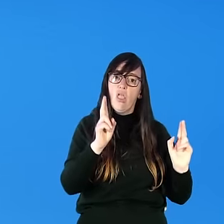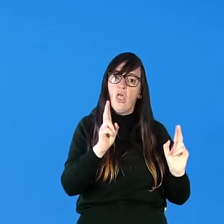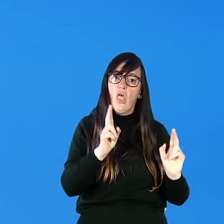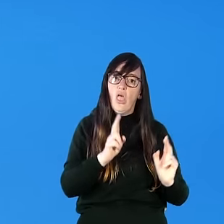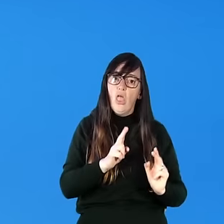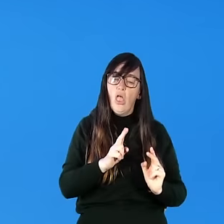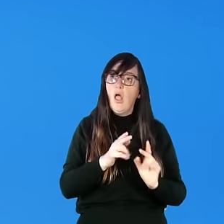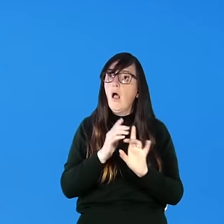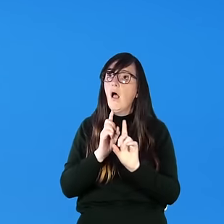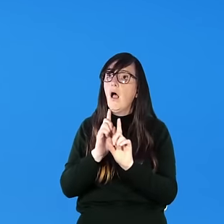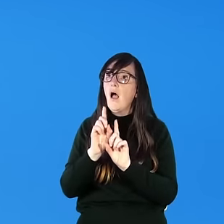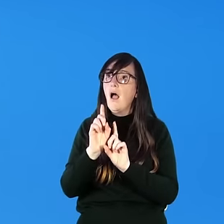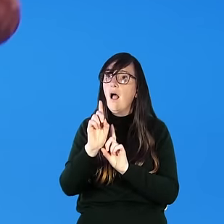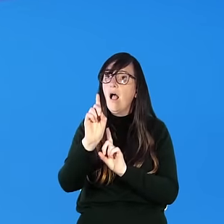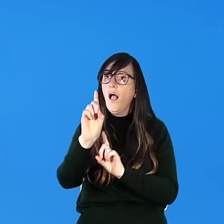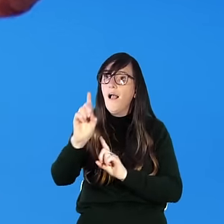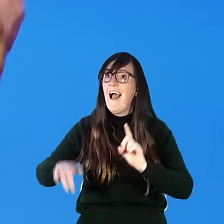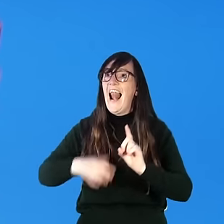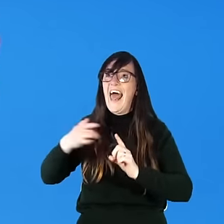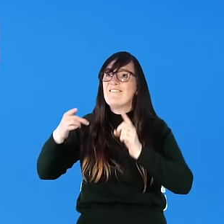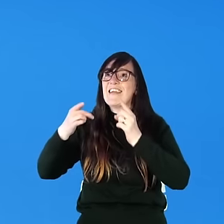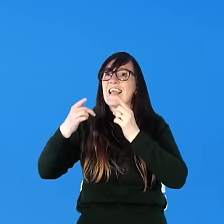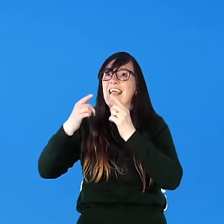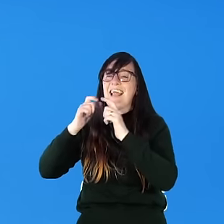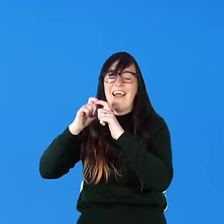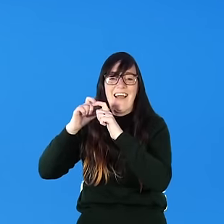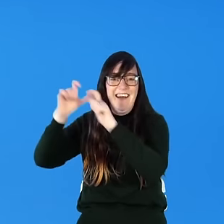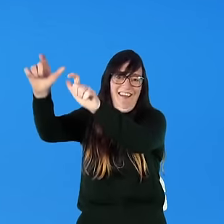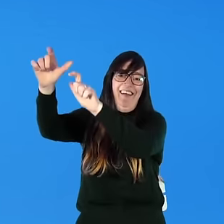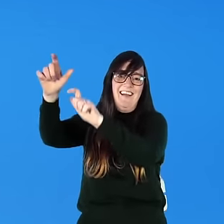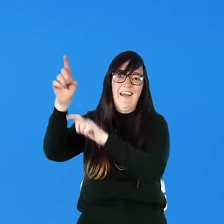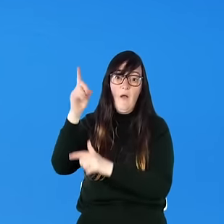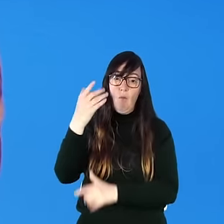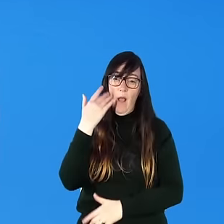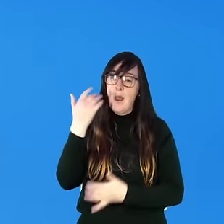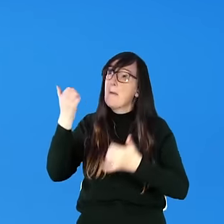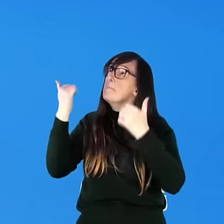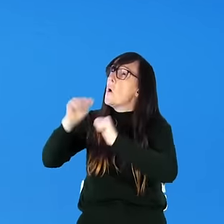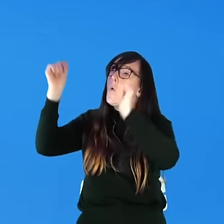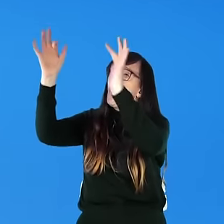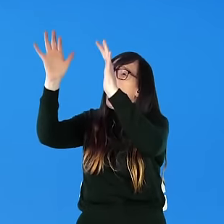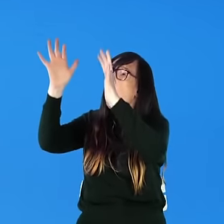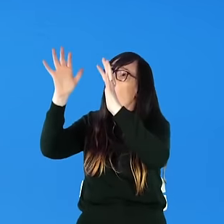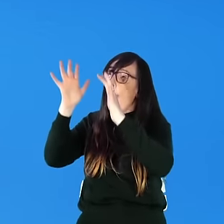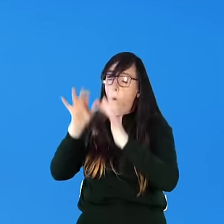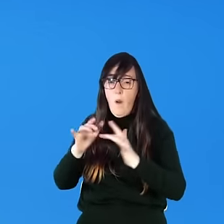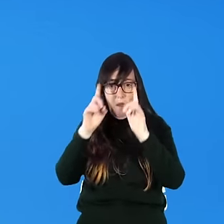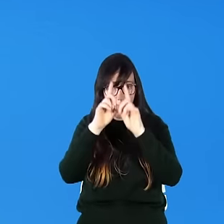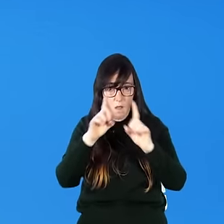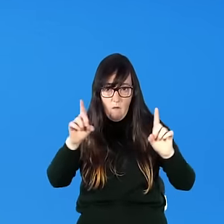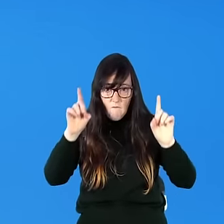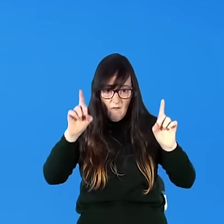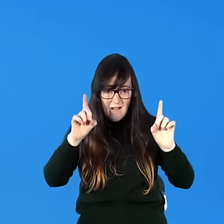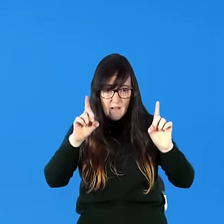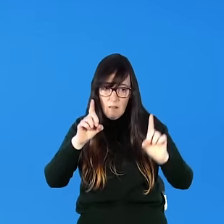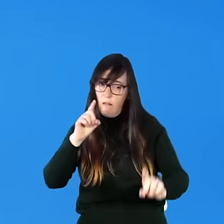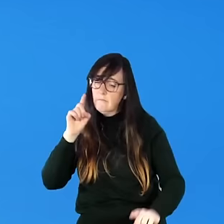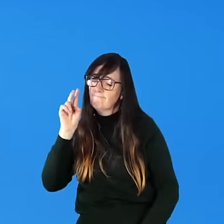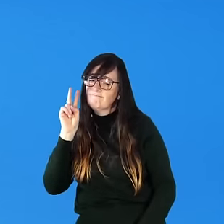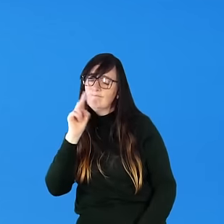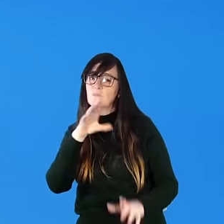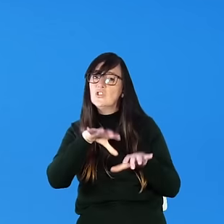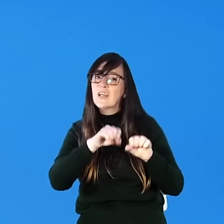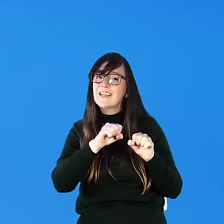glory. And when glory finally comes, the phrase, it was very good, in Genesis